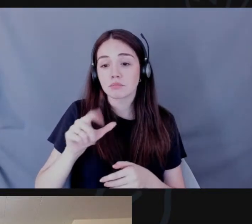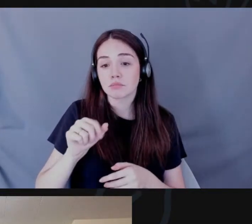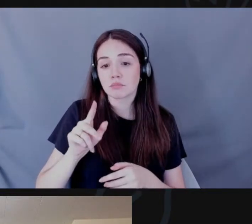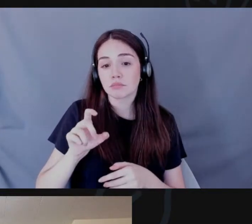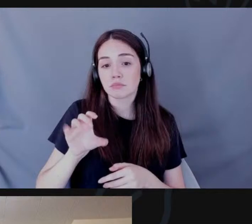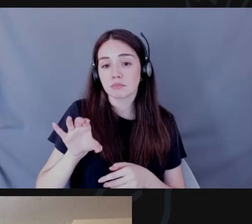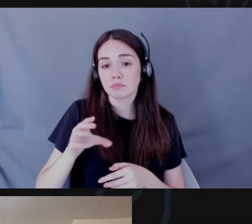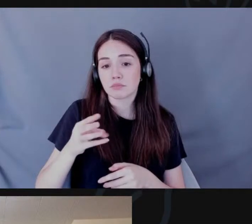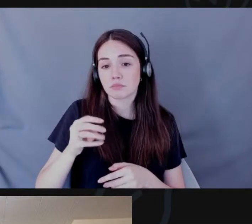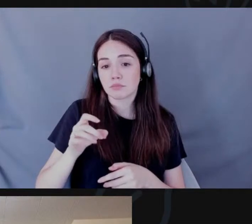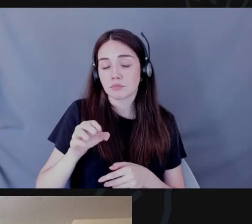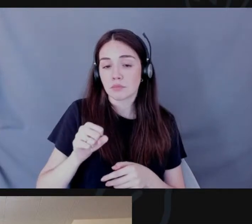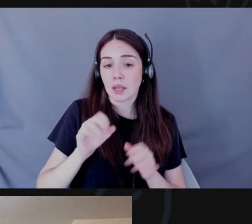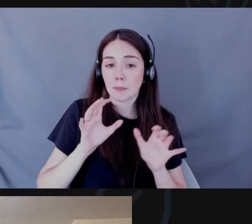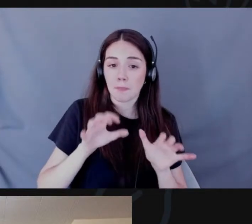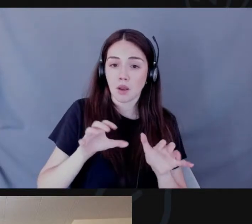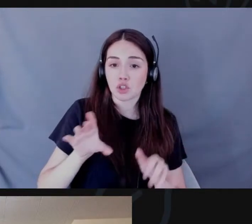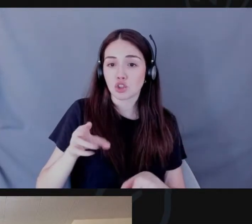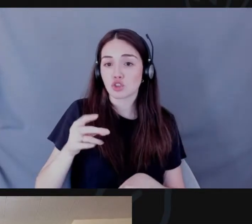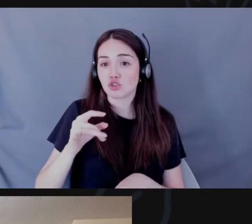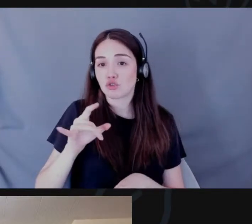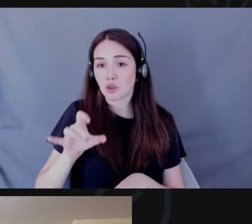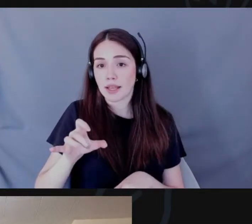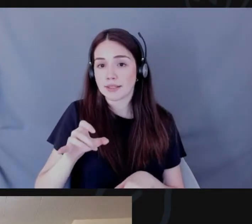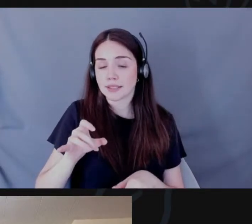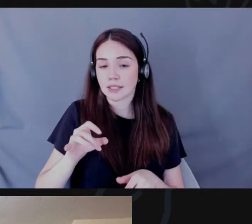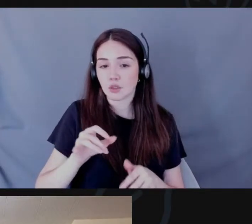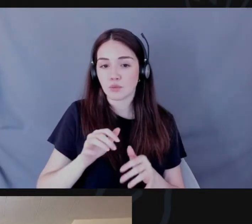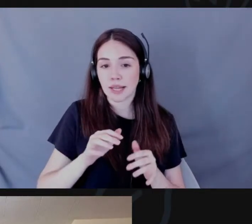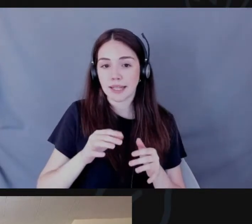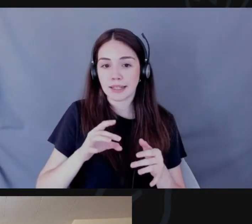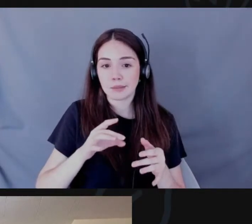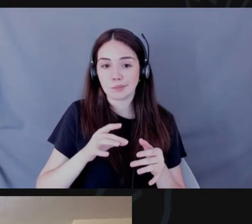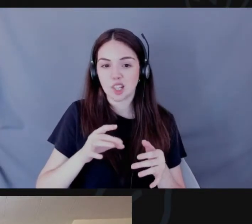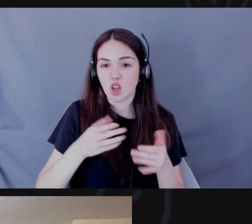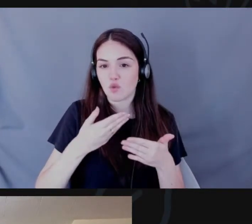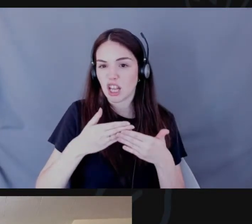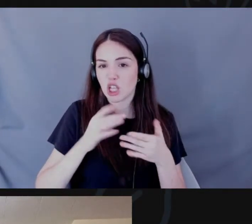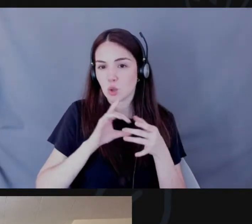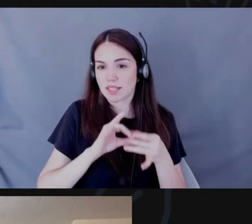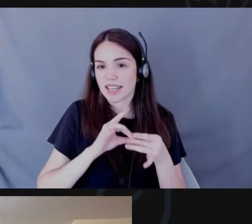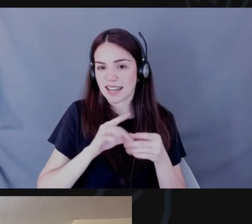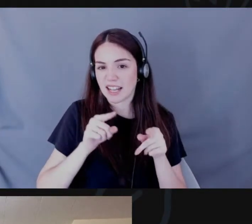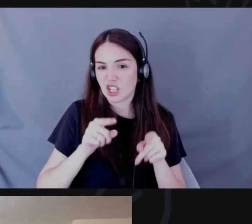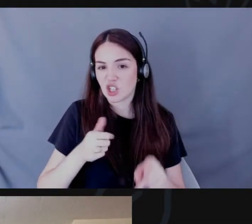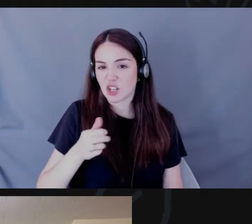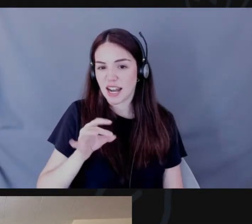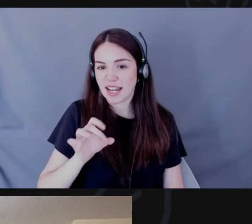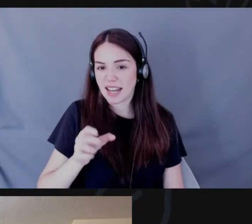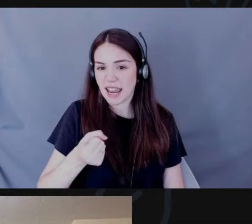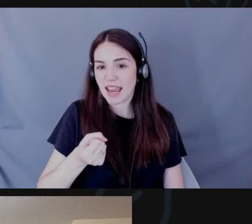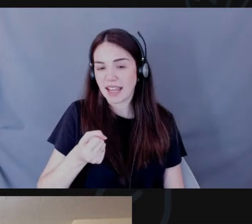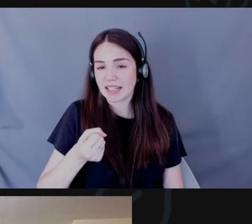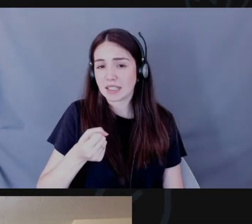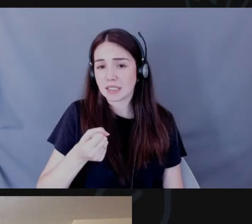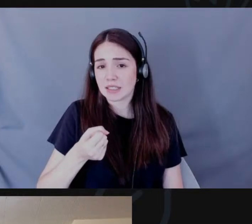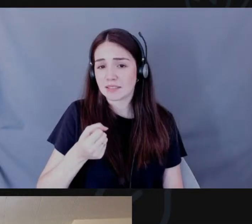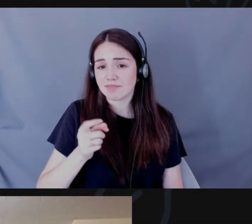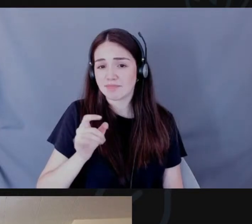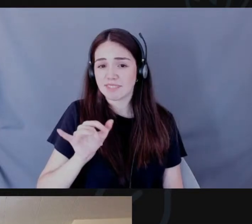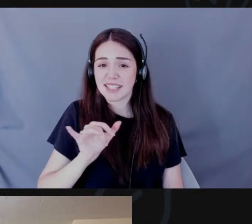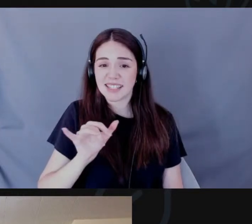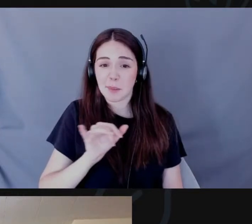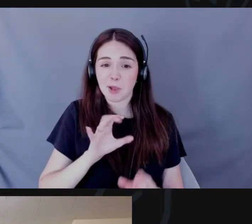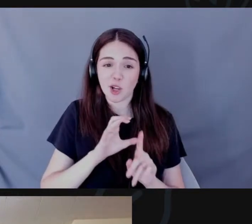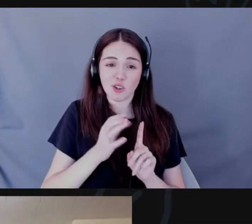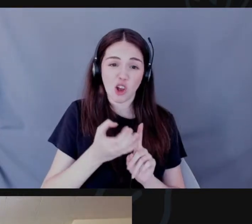monster and Chessie, which traveled together in the 80s, they were very closely connected in the 80s, are cut from similar cloth socially and culturally too.